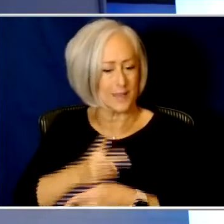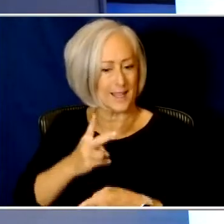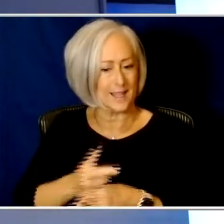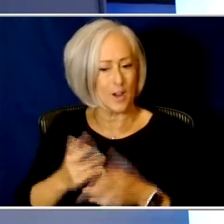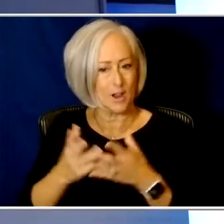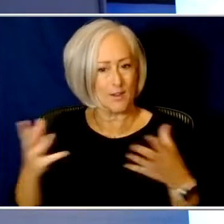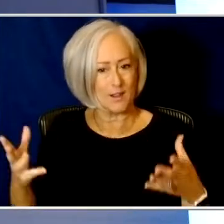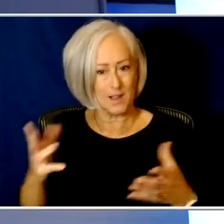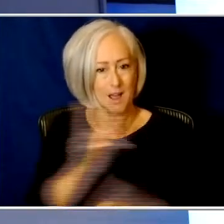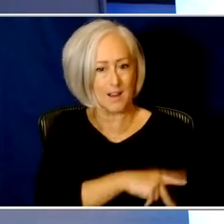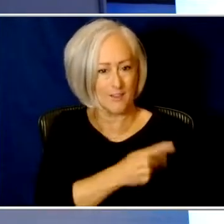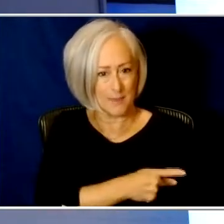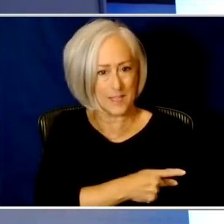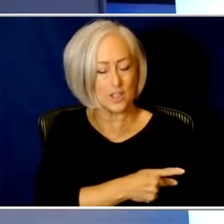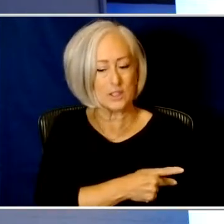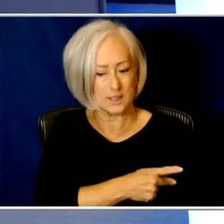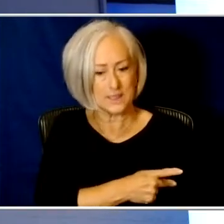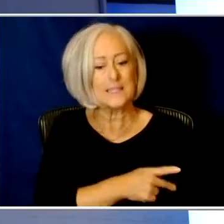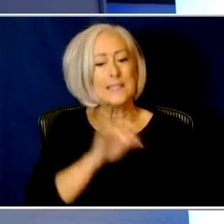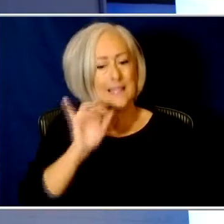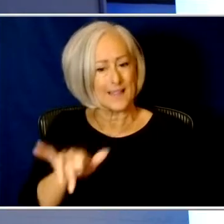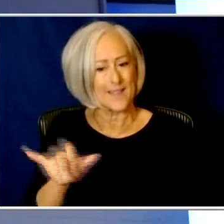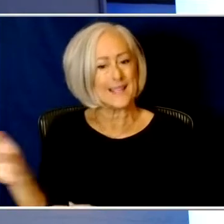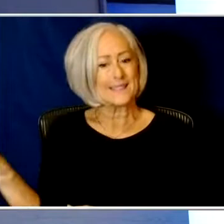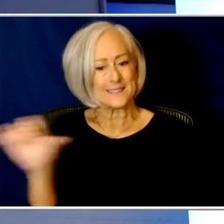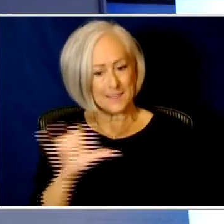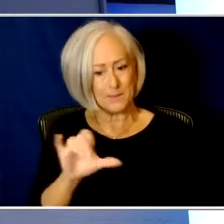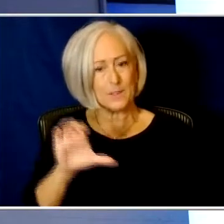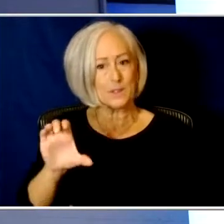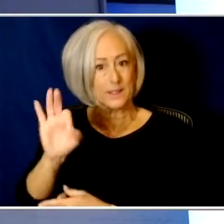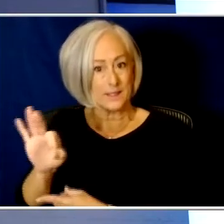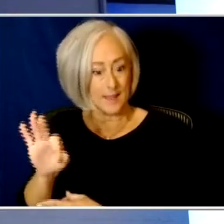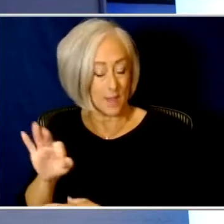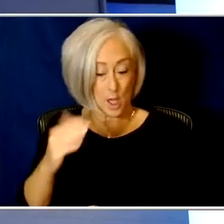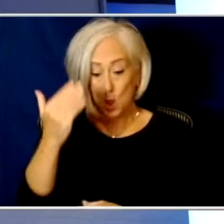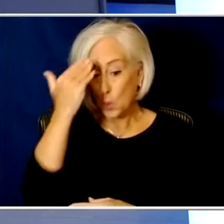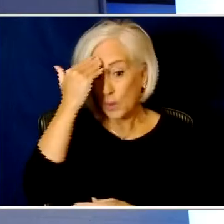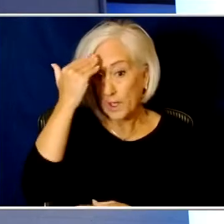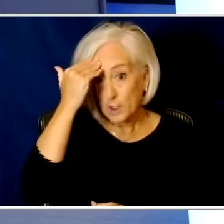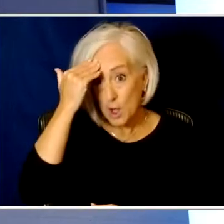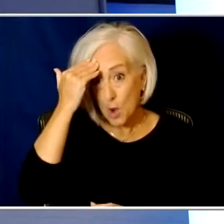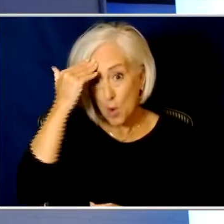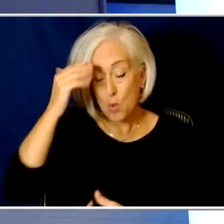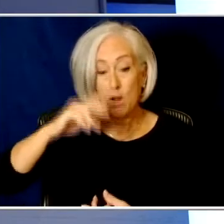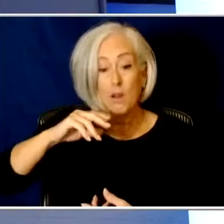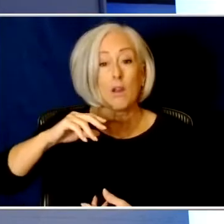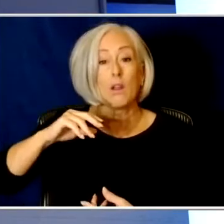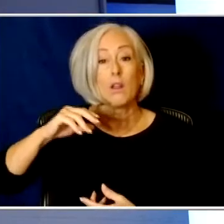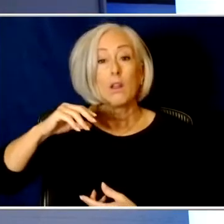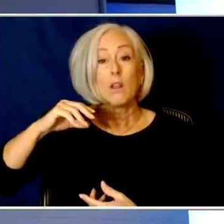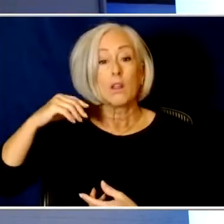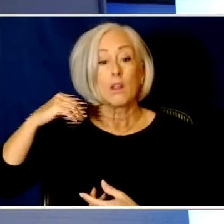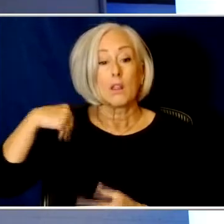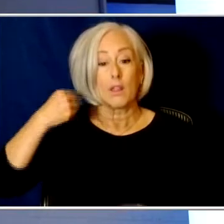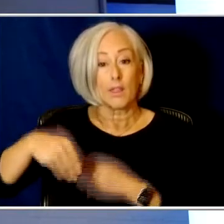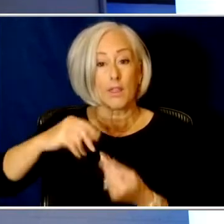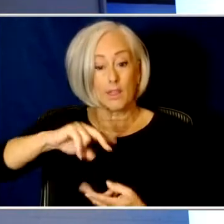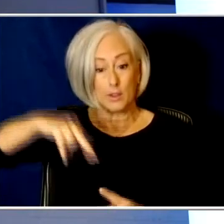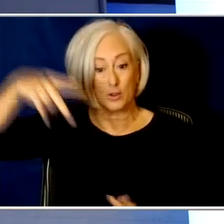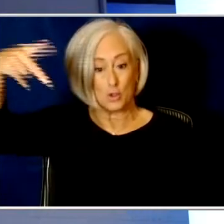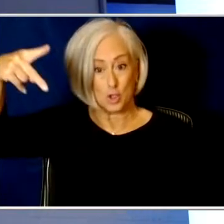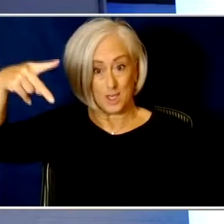similar to the story within CF. We may know the gene defect. We know that gene defect is responsible for lots of lung disease and other problems from